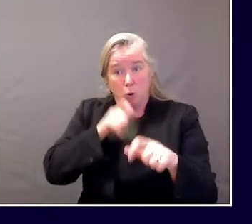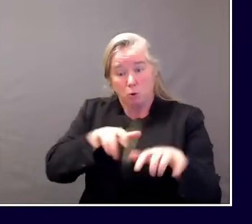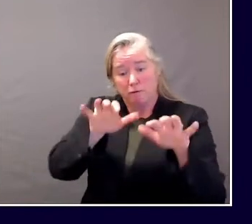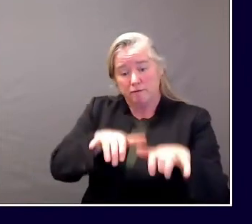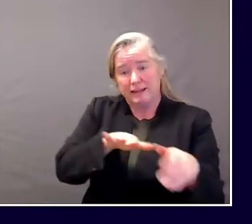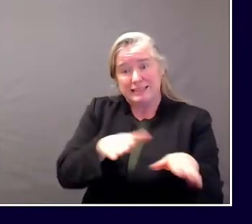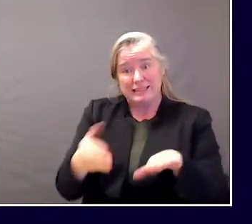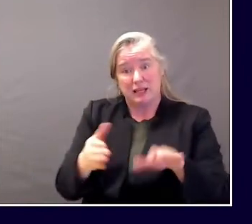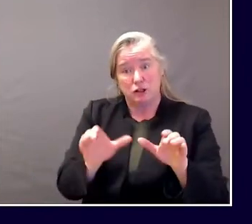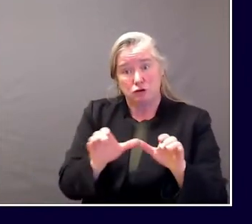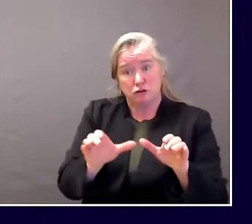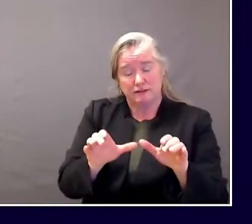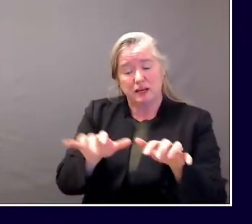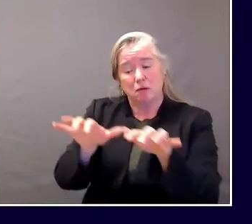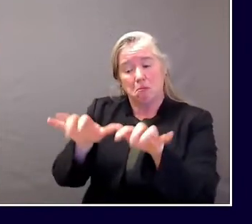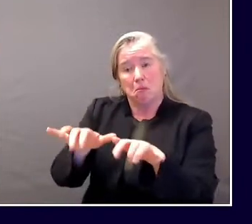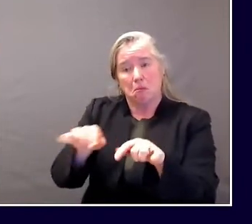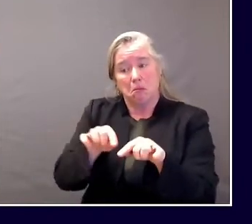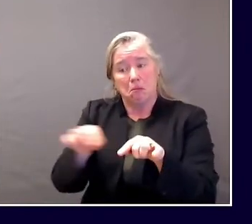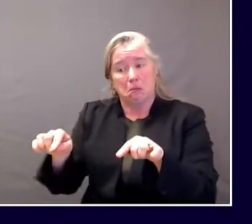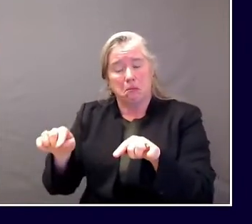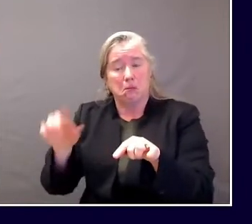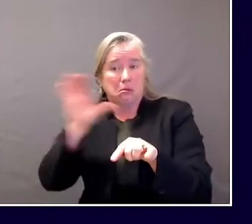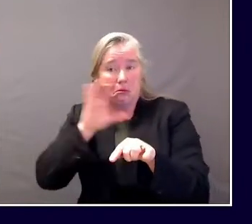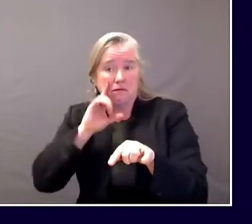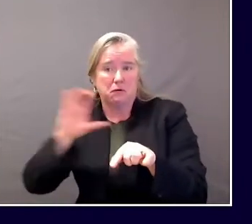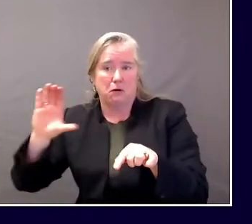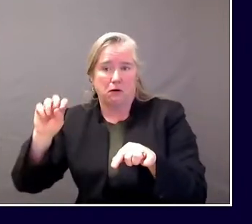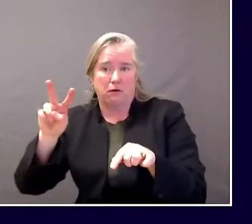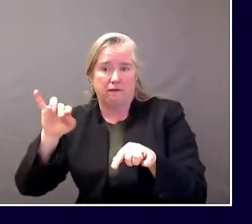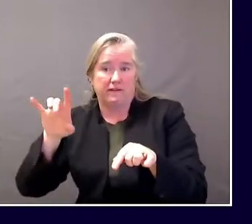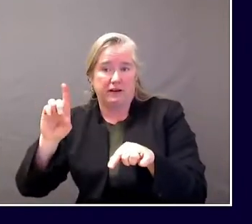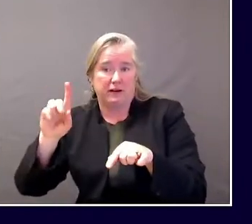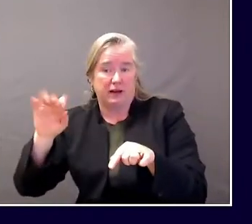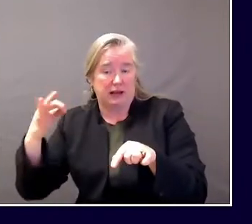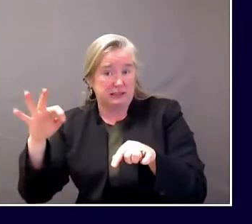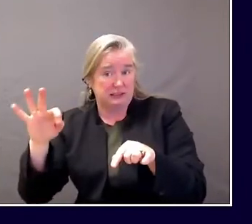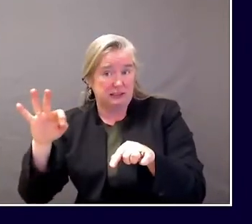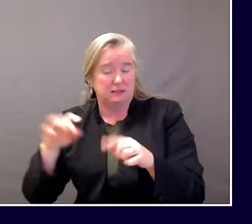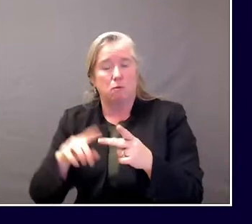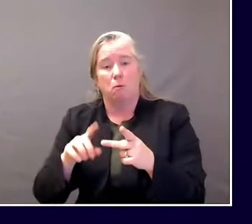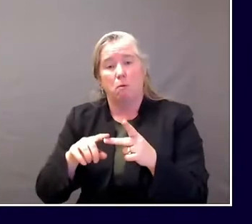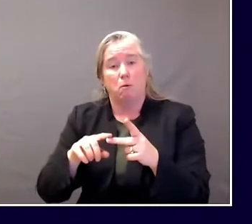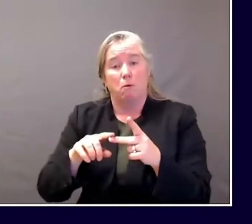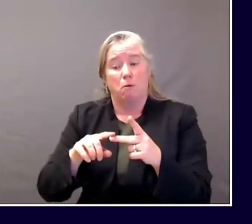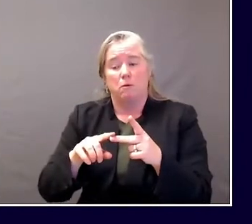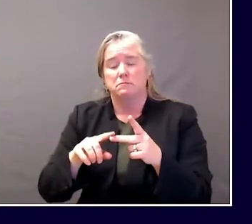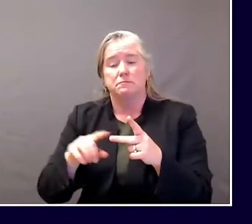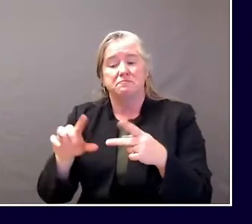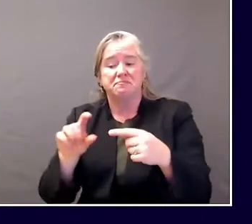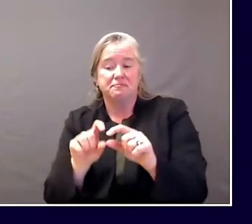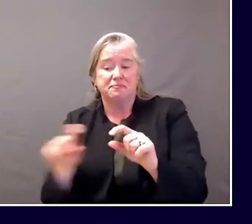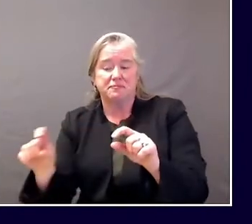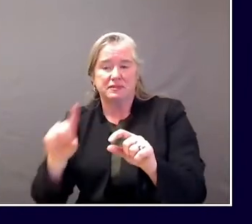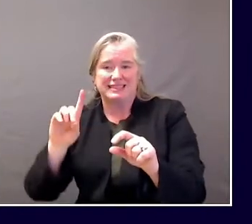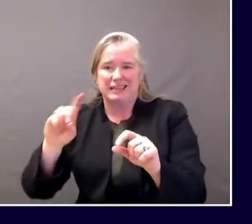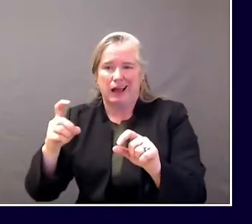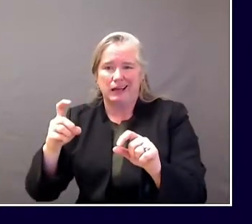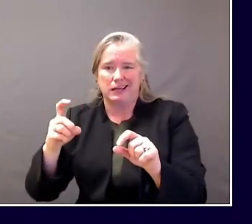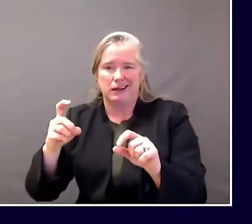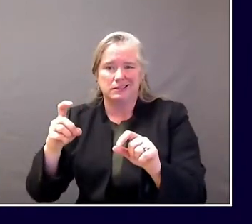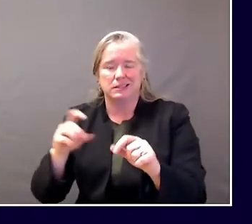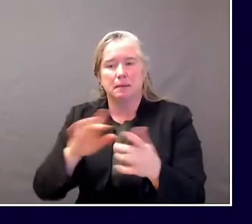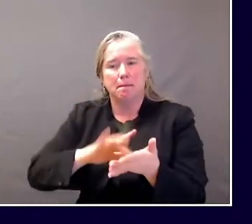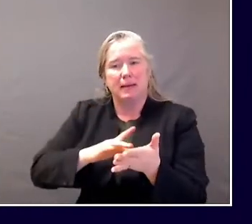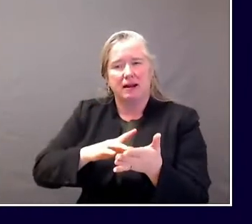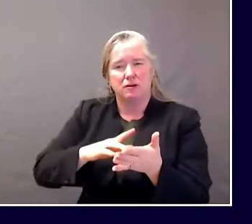have entered in to look for words like COVID-19, or the diagnostic codes that signify